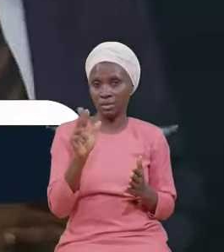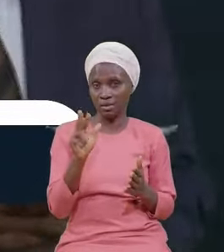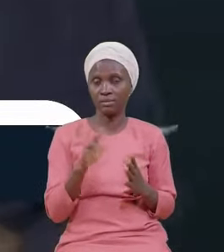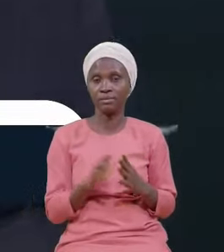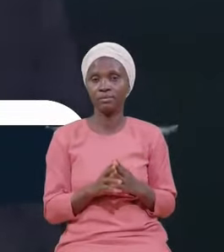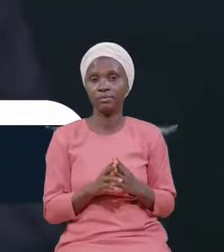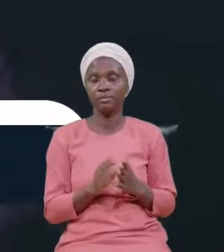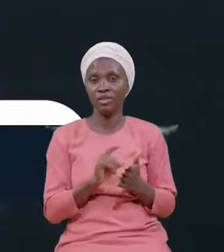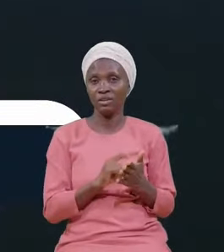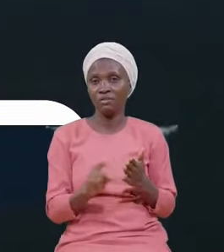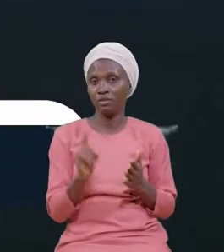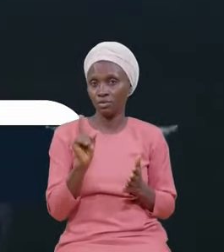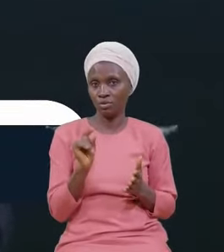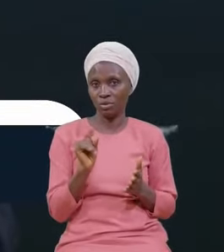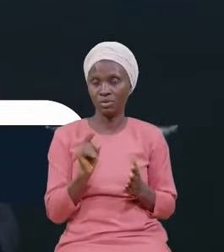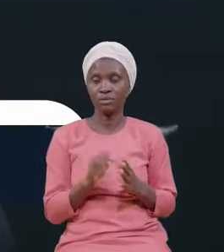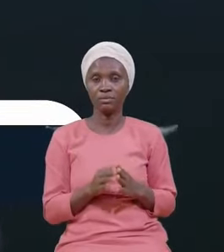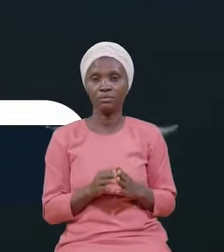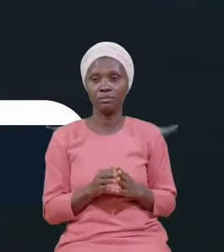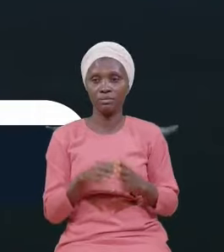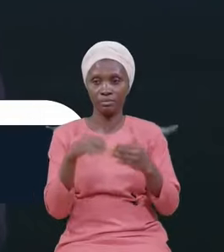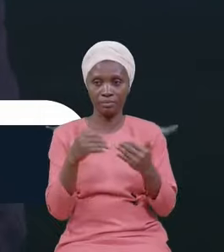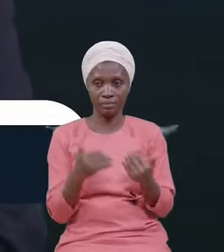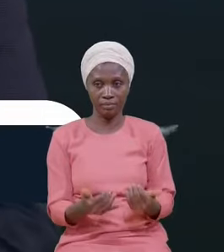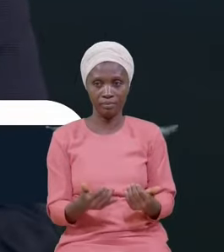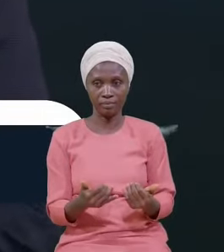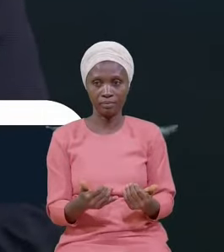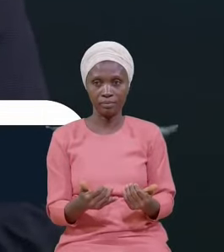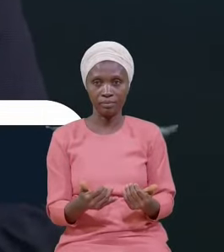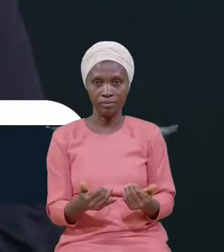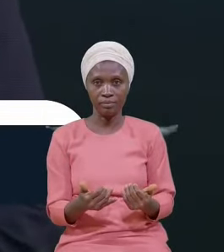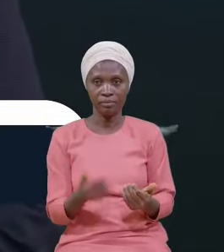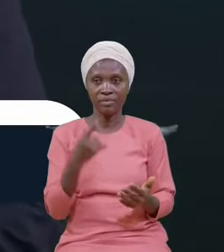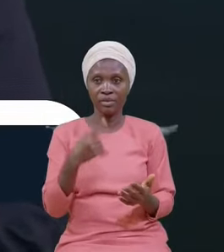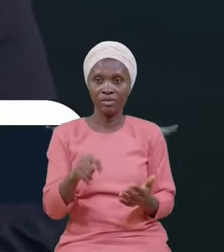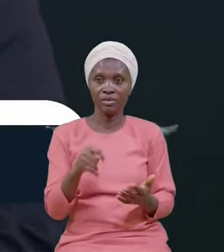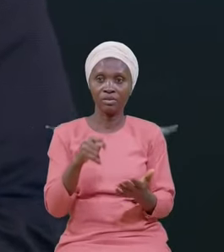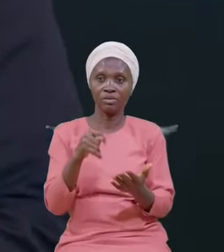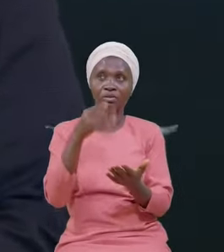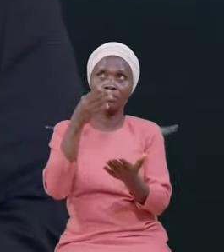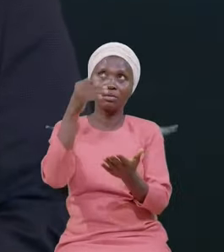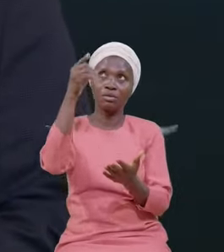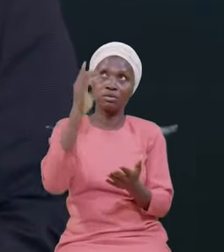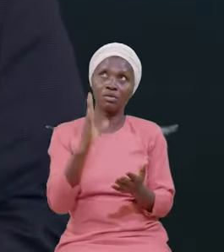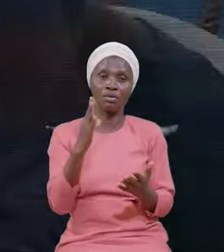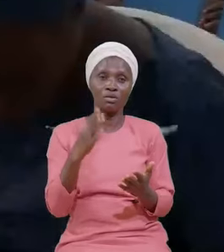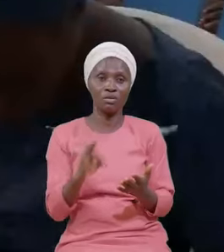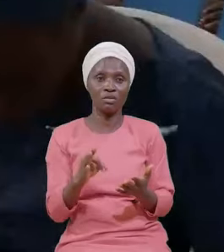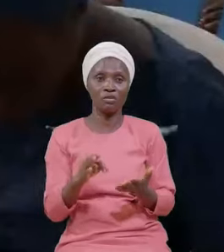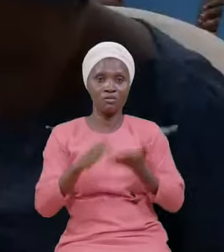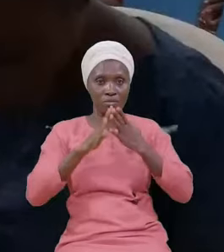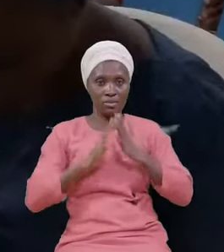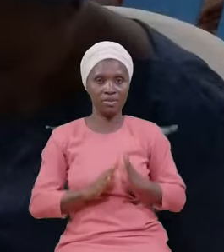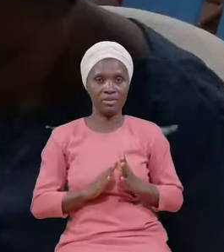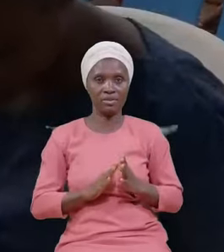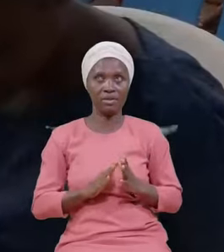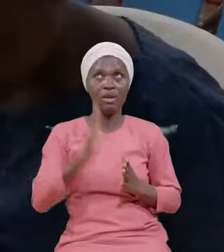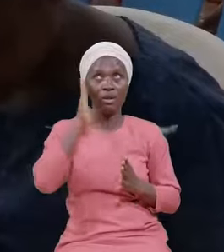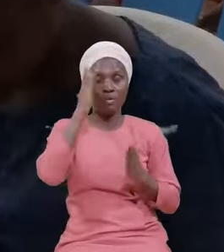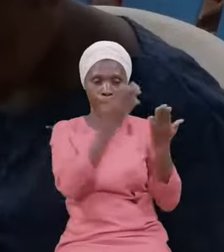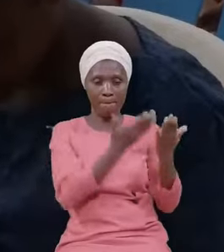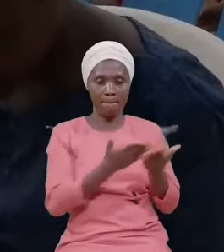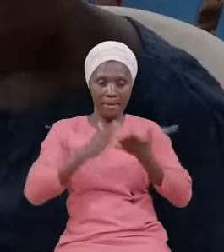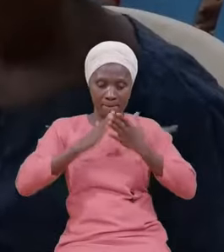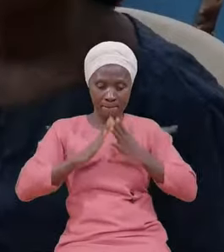verse 20 now the God of Peace he bring peace in your heart